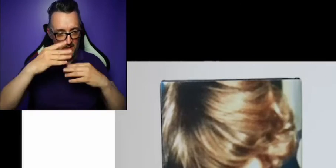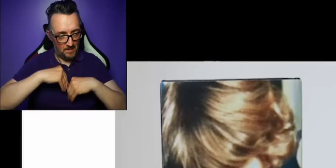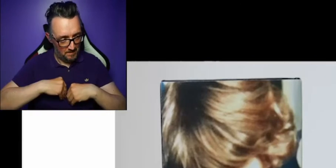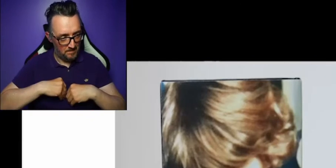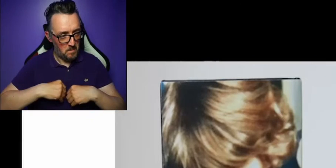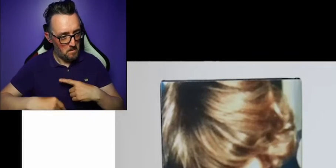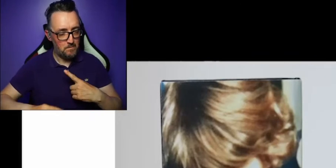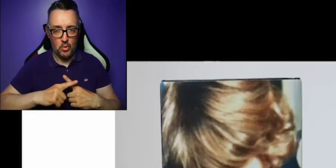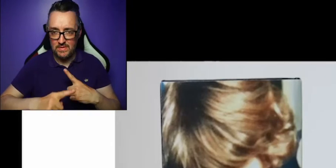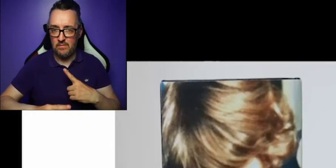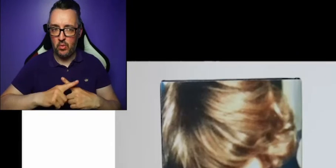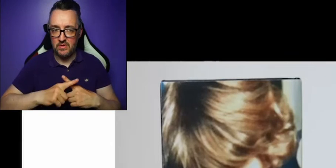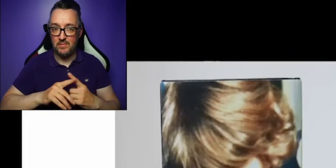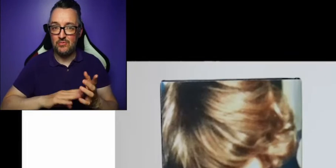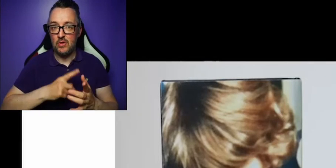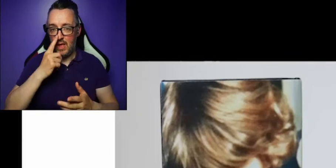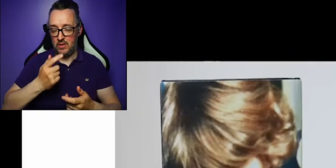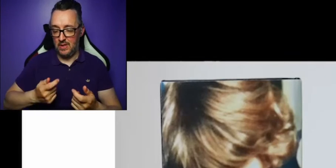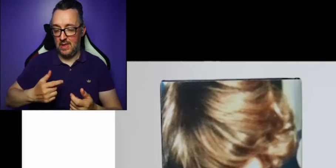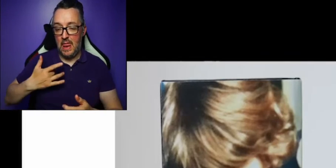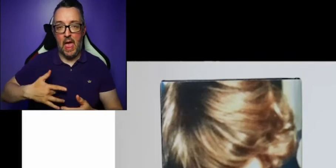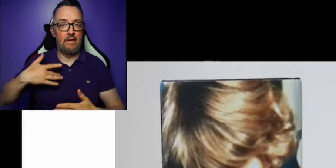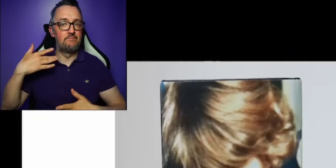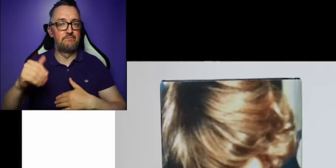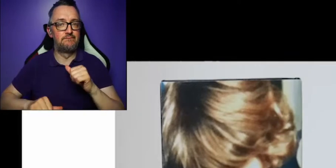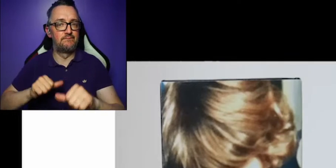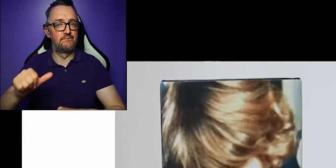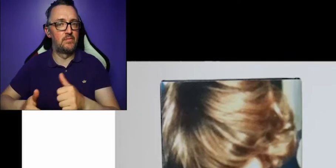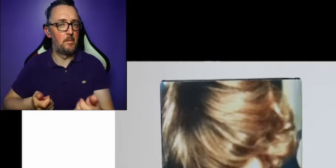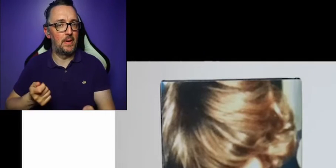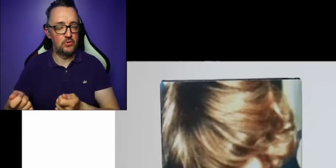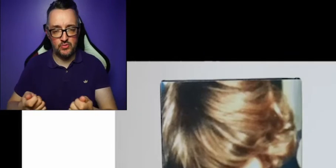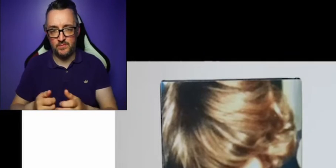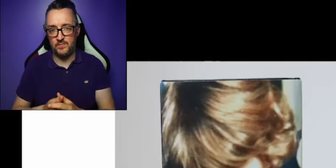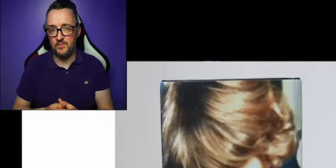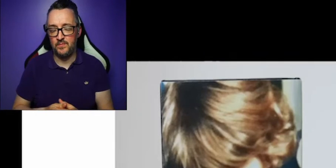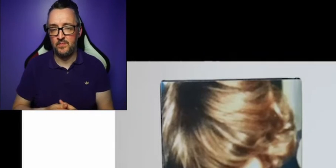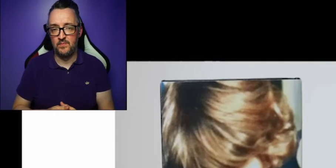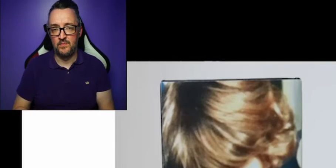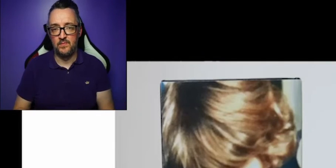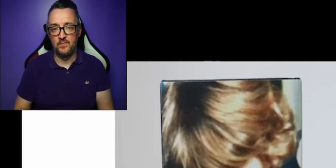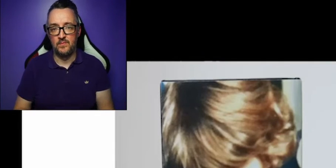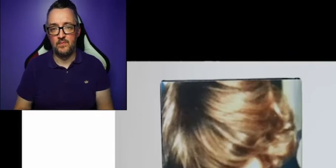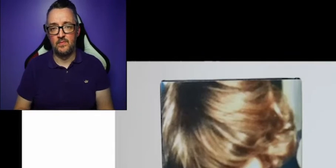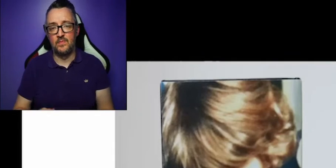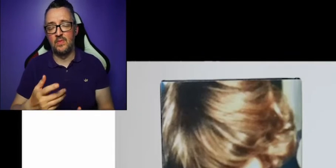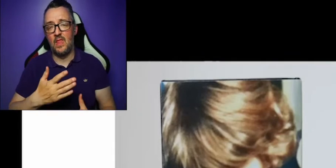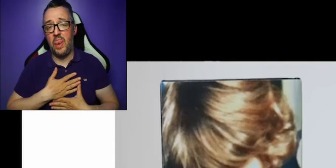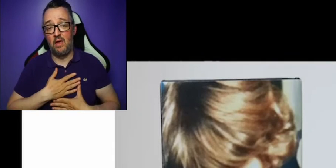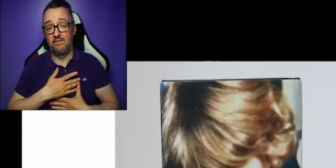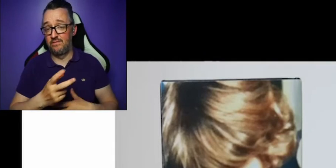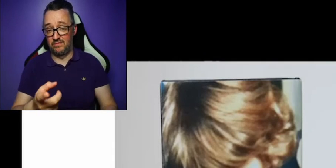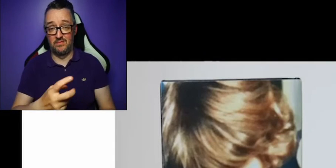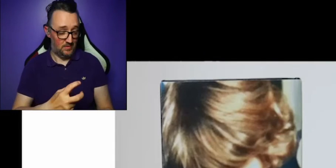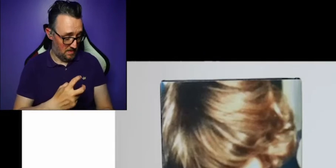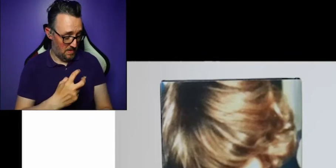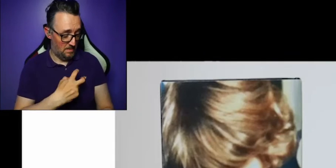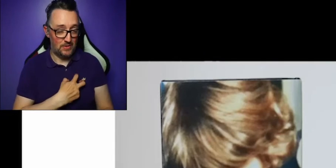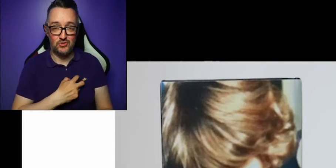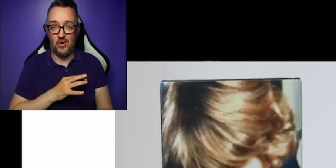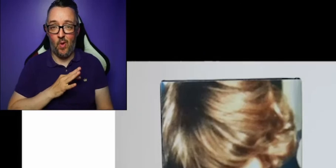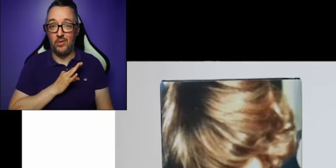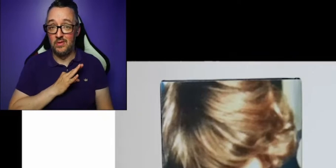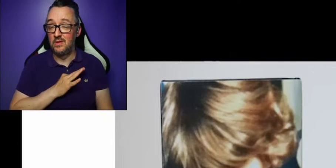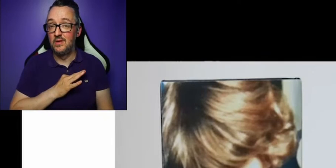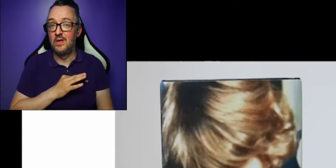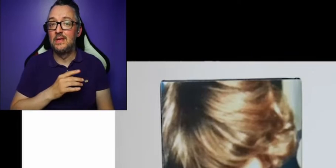be able to manage your life. And just love wearing it because,